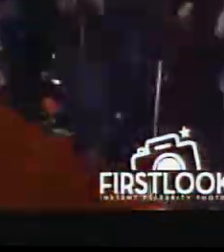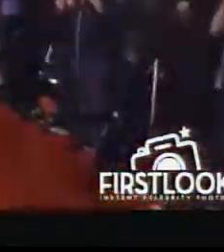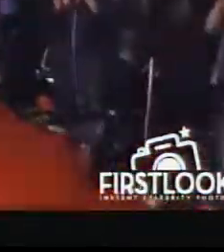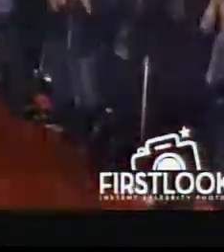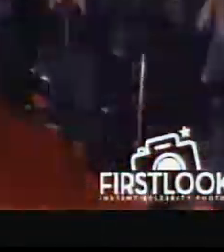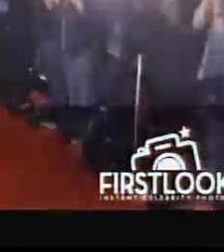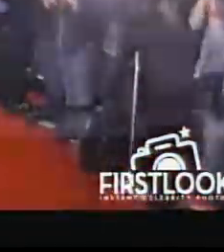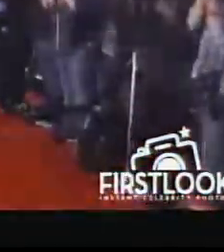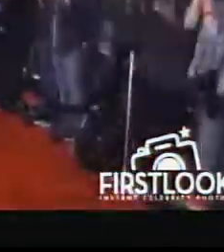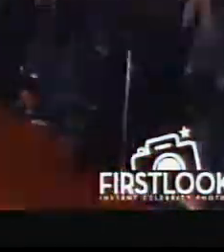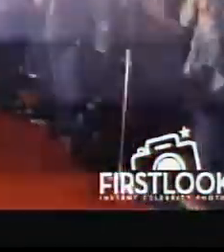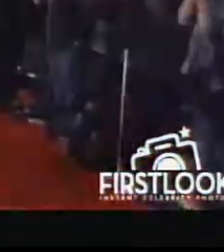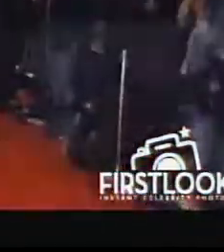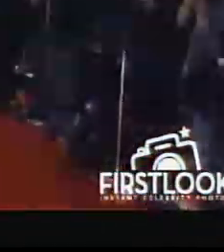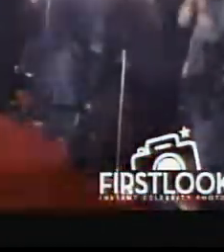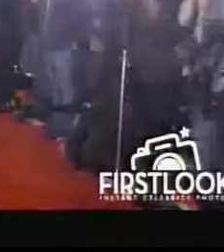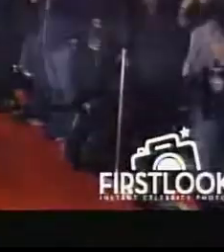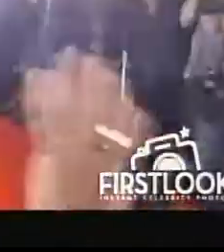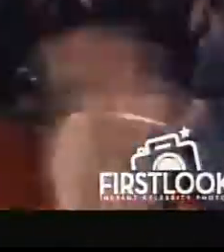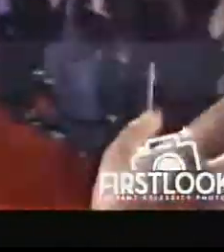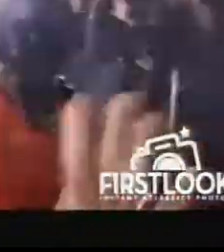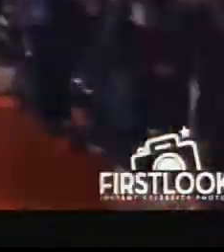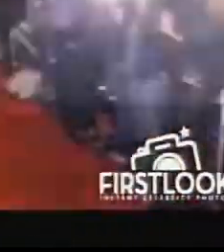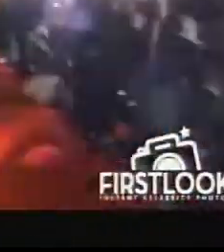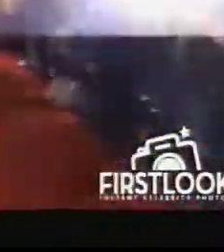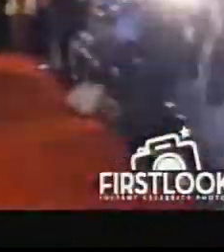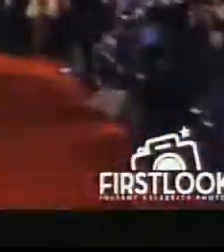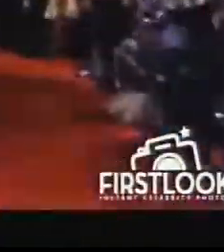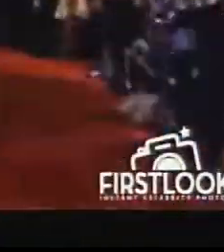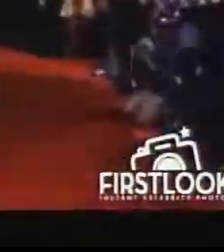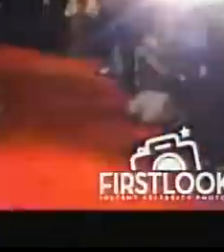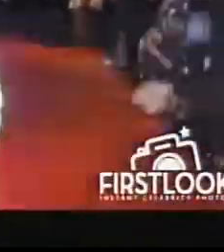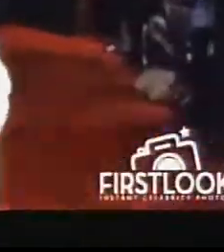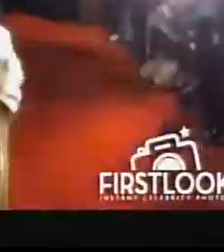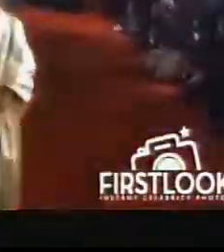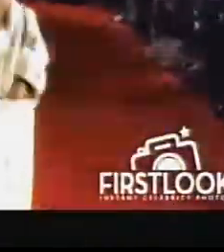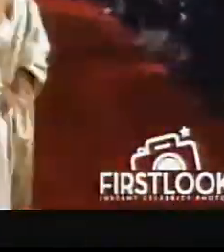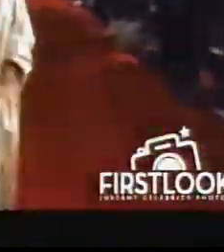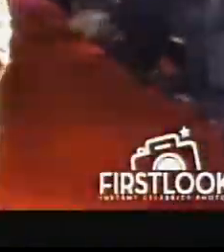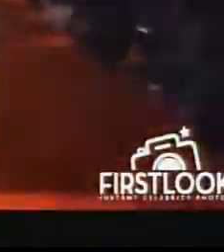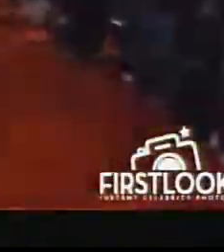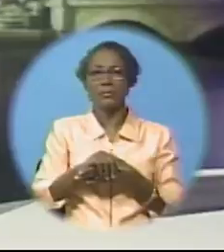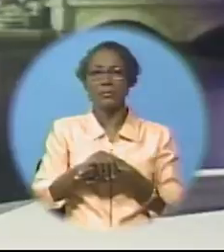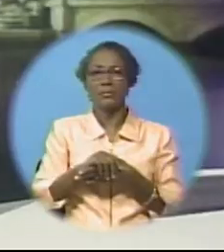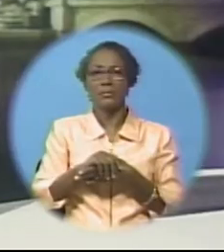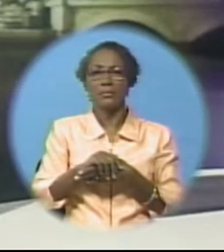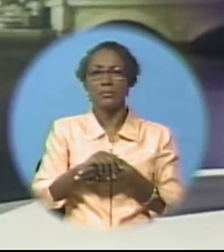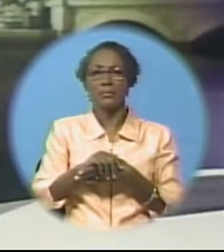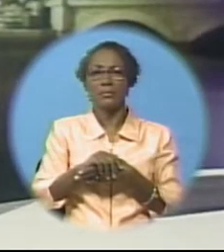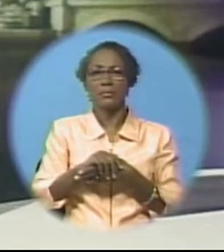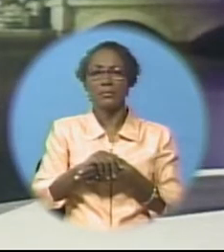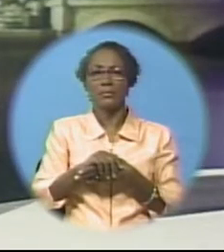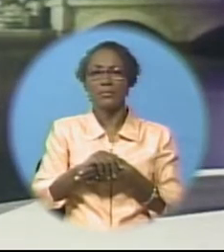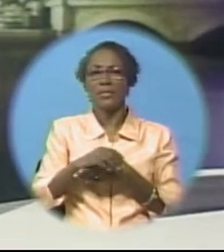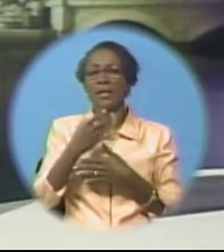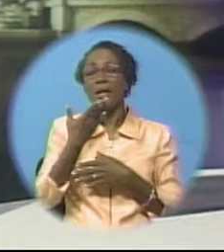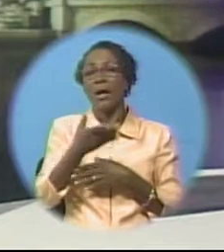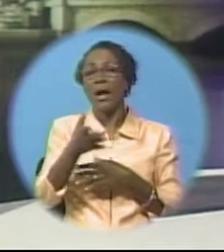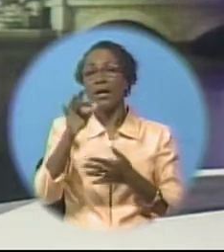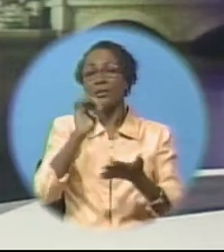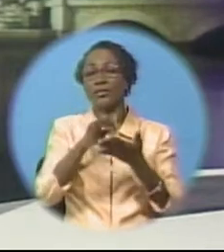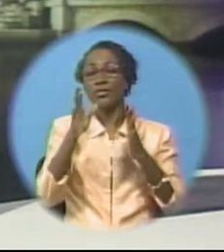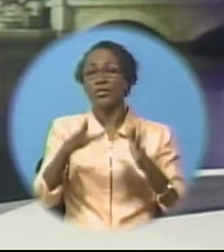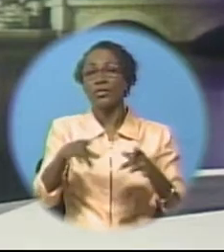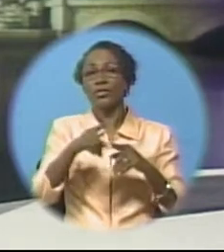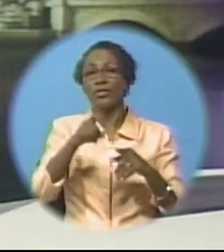4-year U.S. college. To be eligible, applicants must be a resident of the U.S., Barbados, Cuba, Brazil, Jamaica, Guyana,